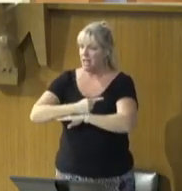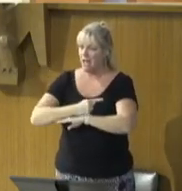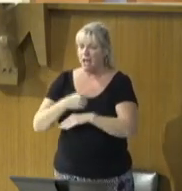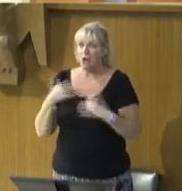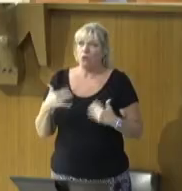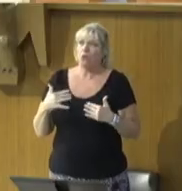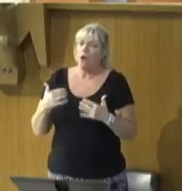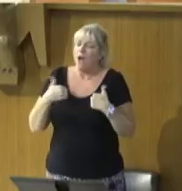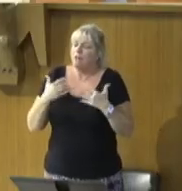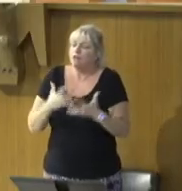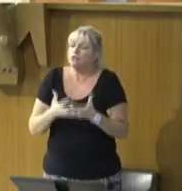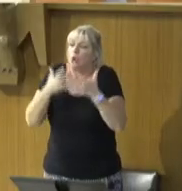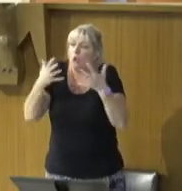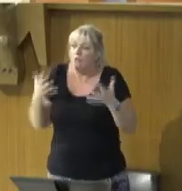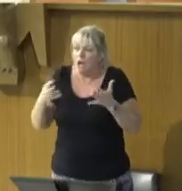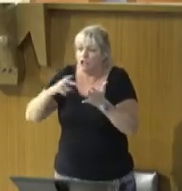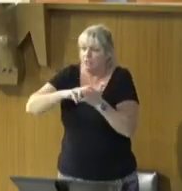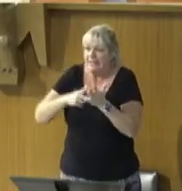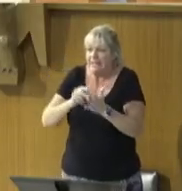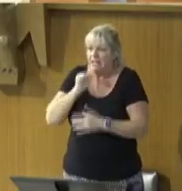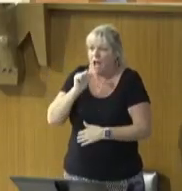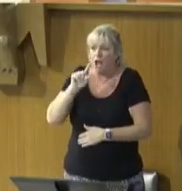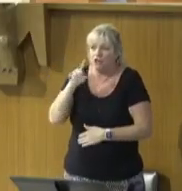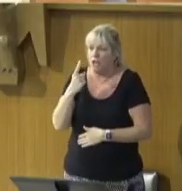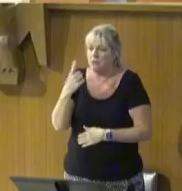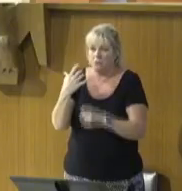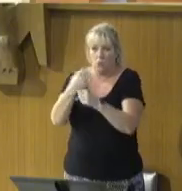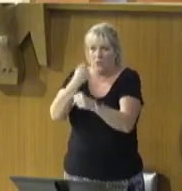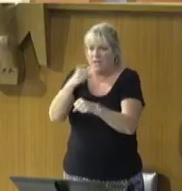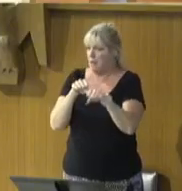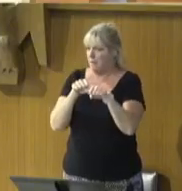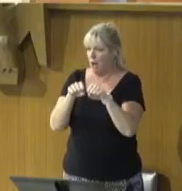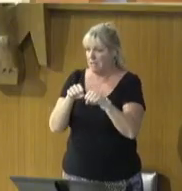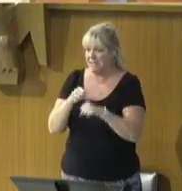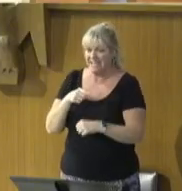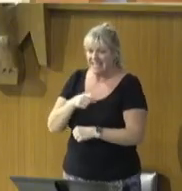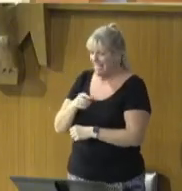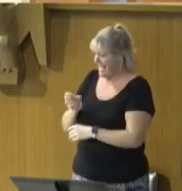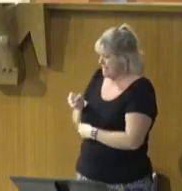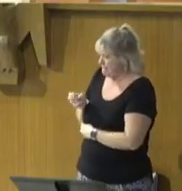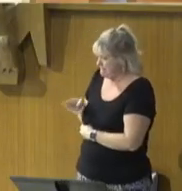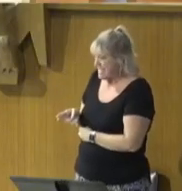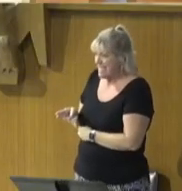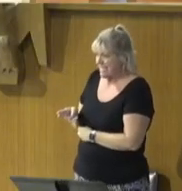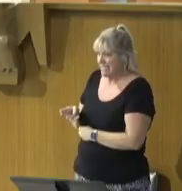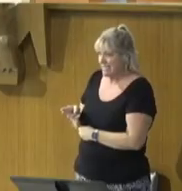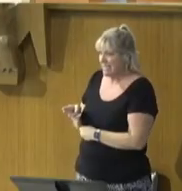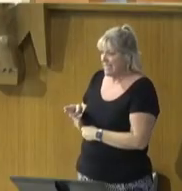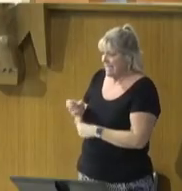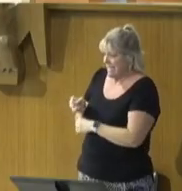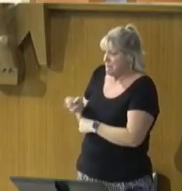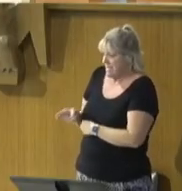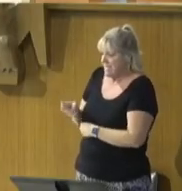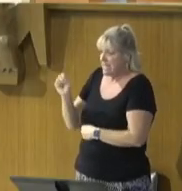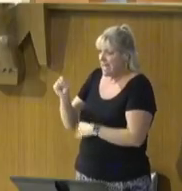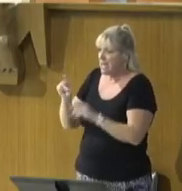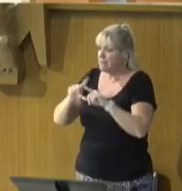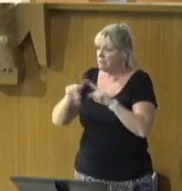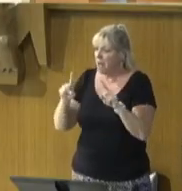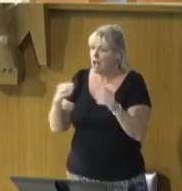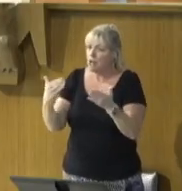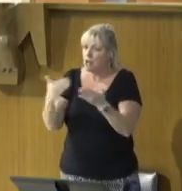more than boxing. Jack Johnson didn't just defeat Jim Jeffries. A new narrative of black